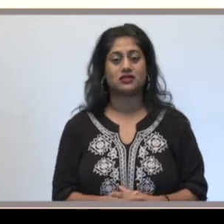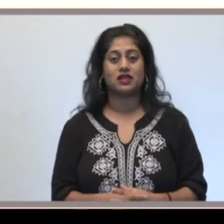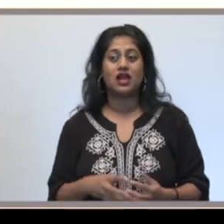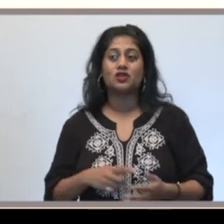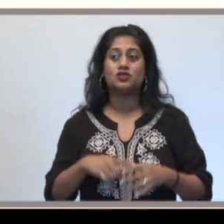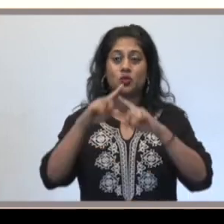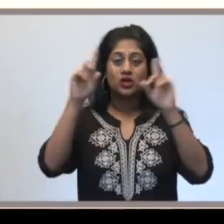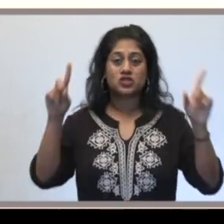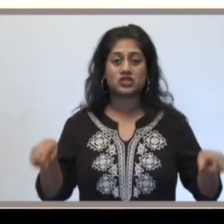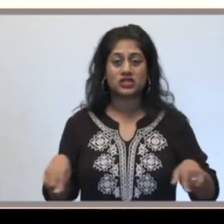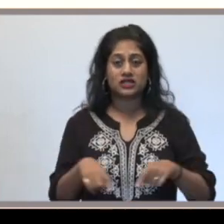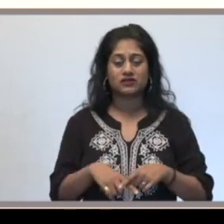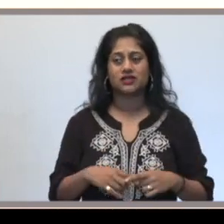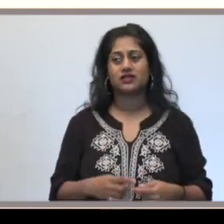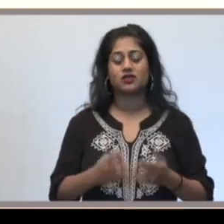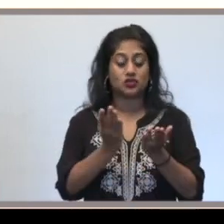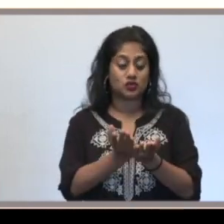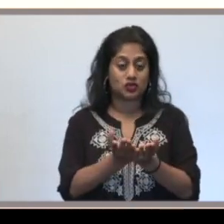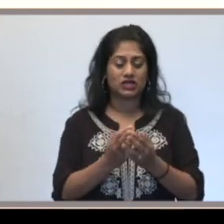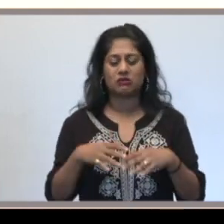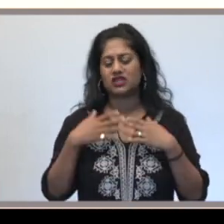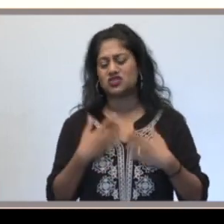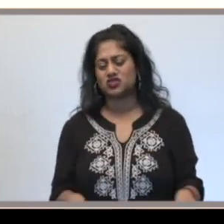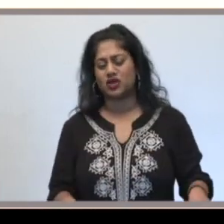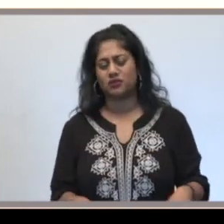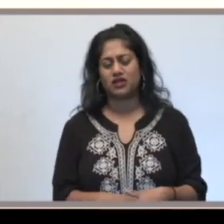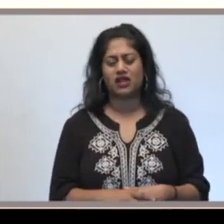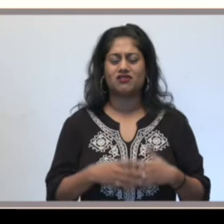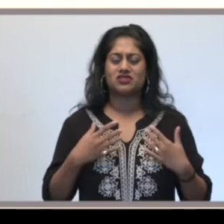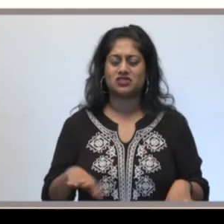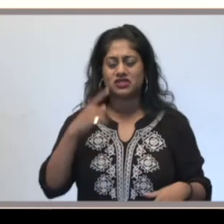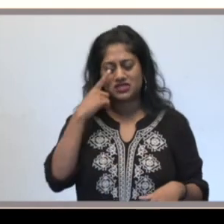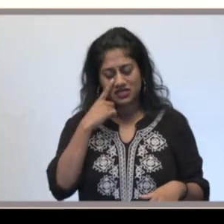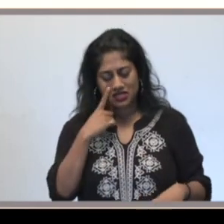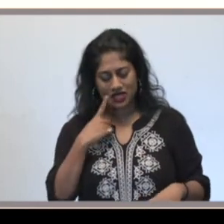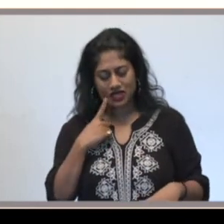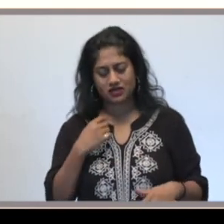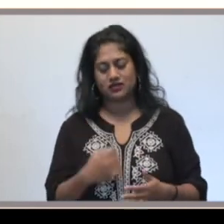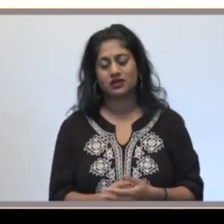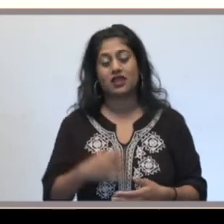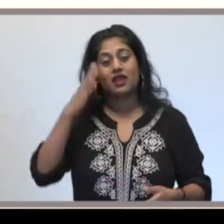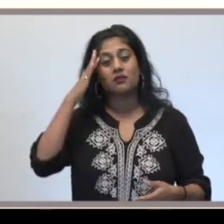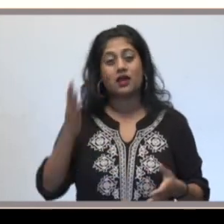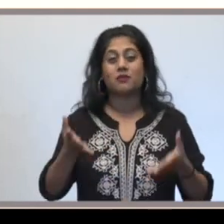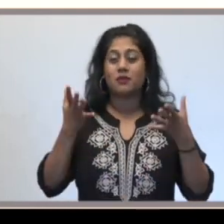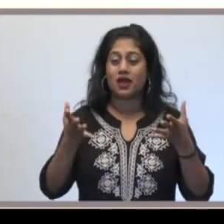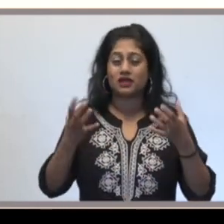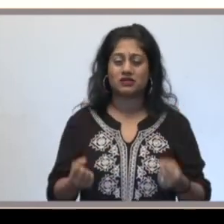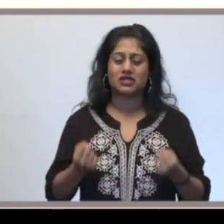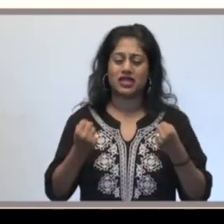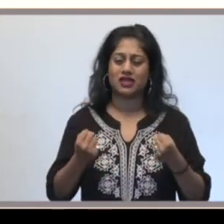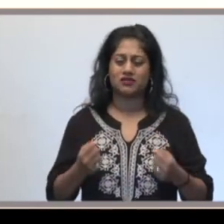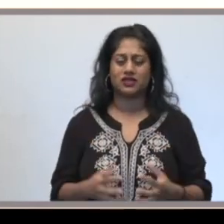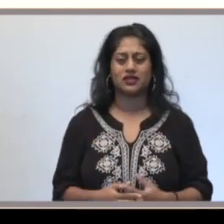nor movies, nor hobbies had any pleasure for me. I became a recluse. My mind was always filled with anxious and